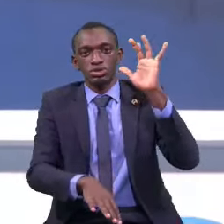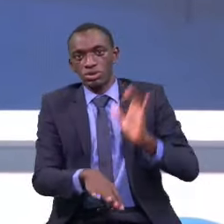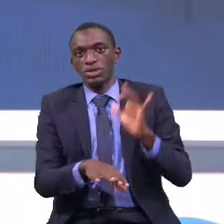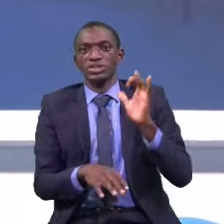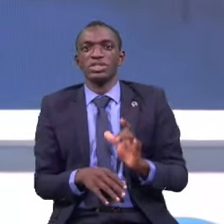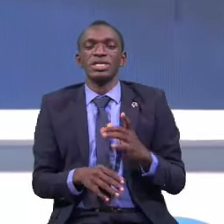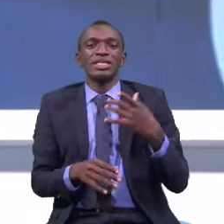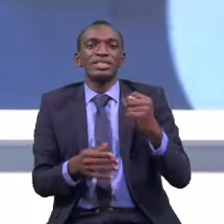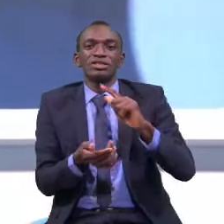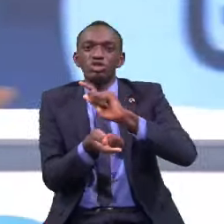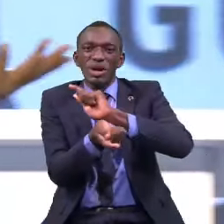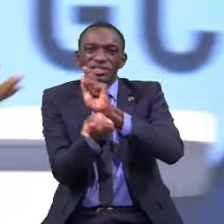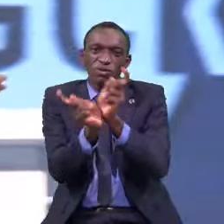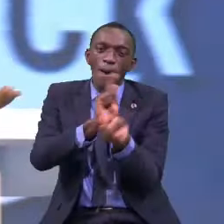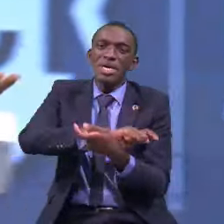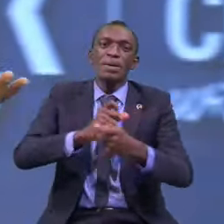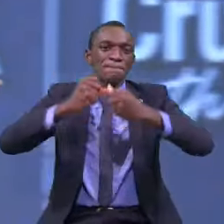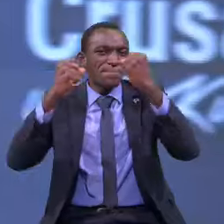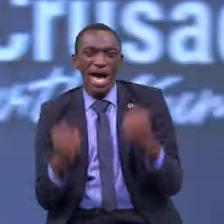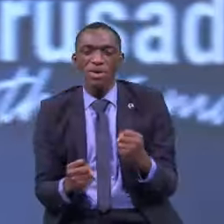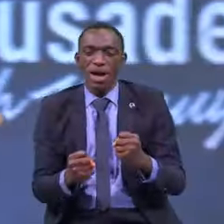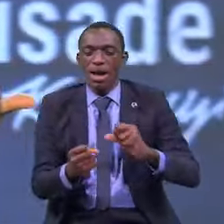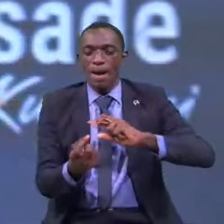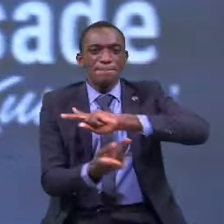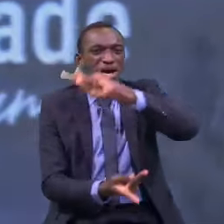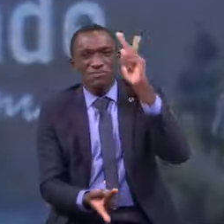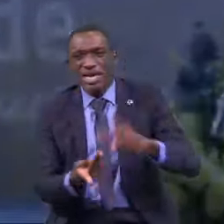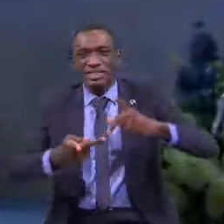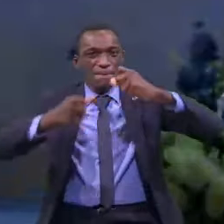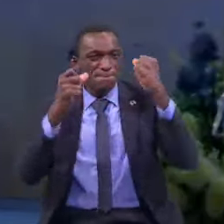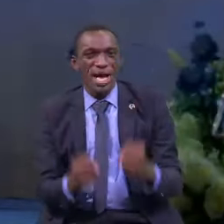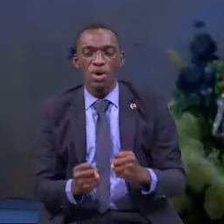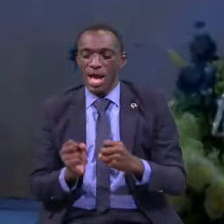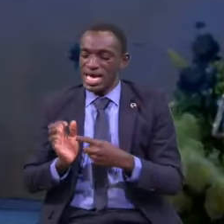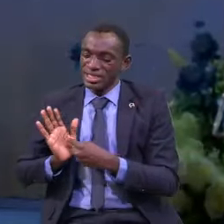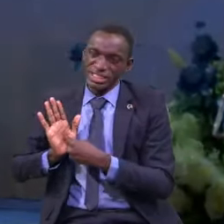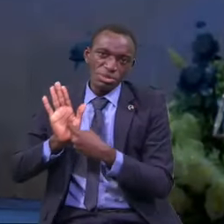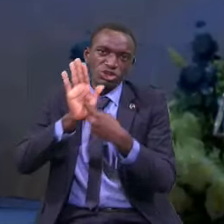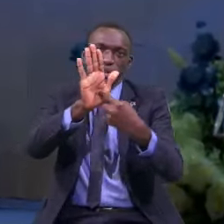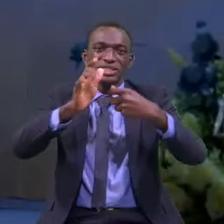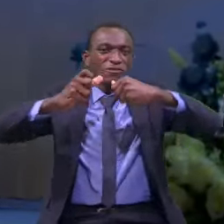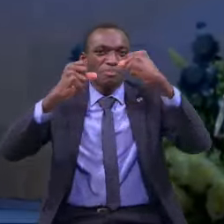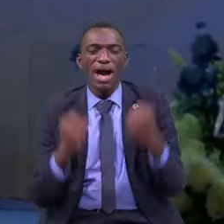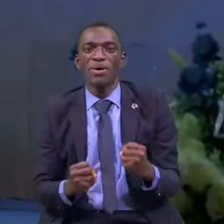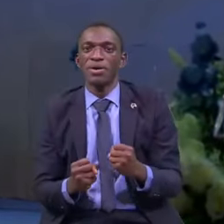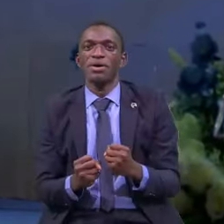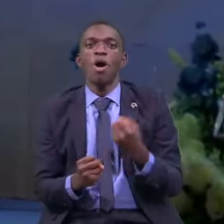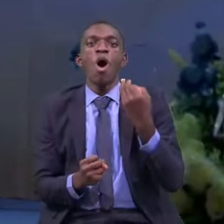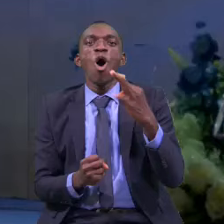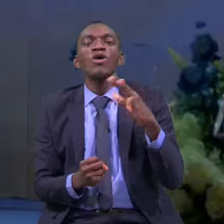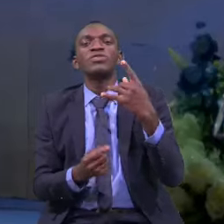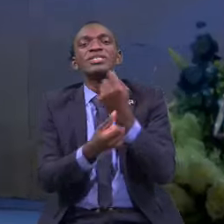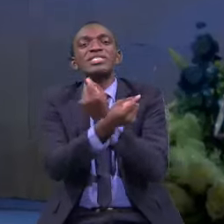Transforming power. Perfecting power. Demonstrating power of the